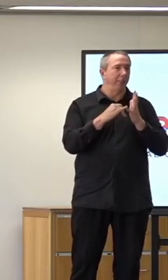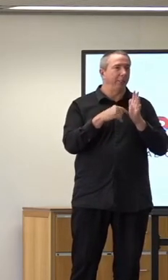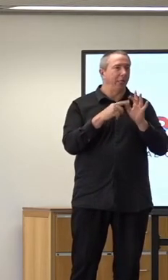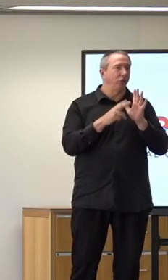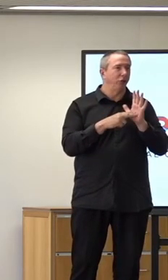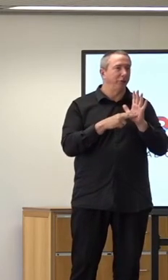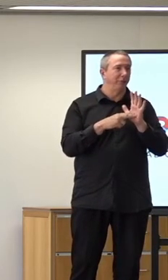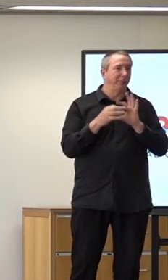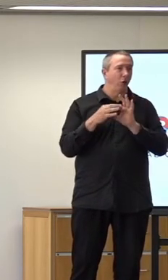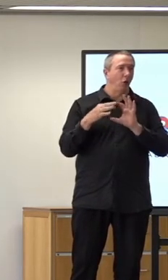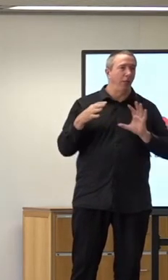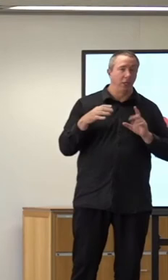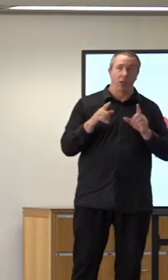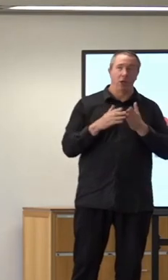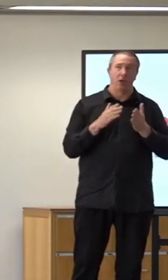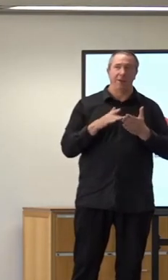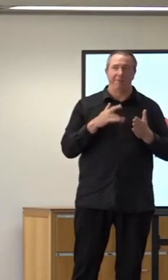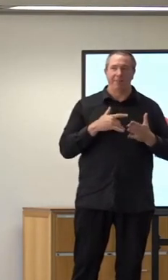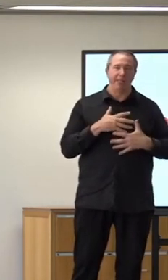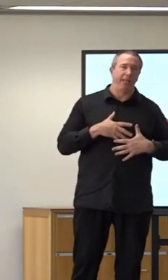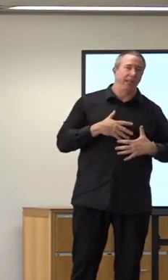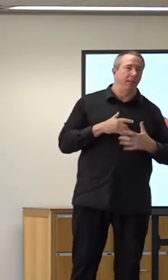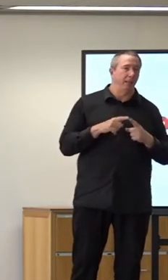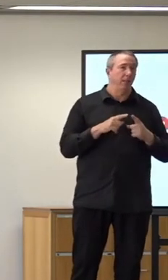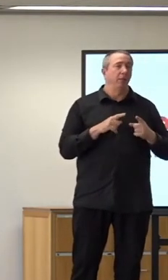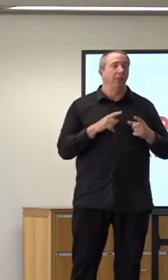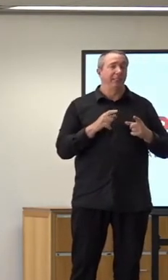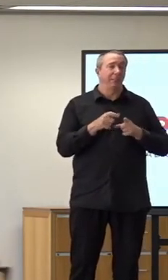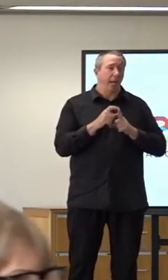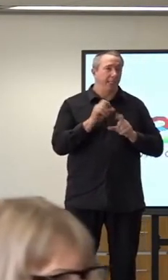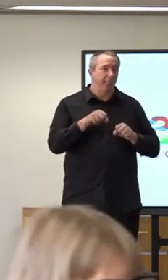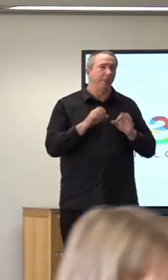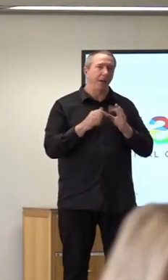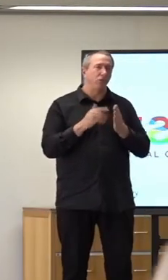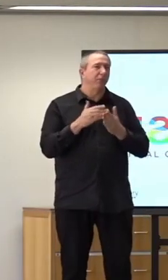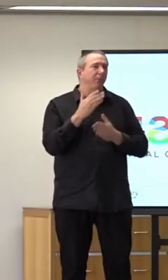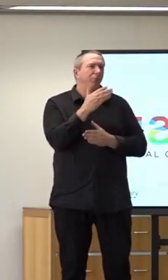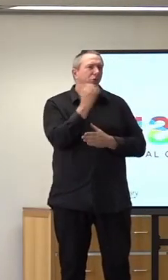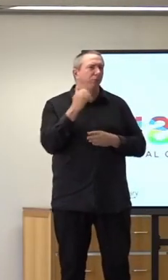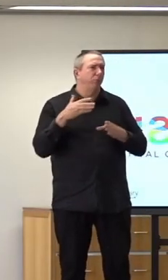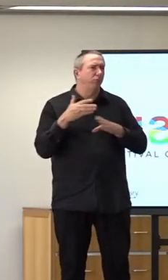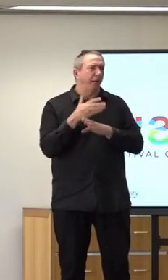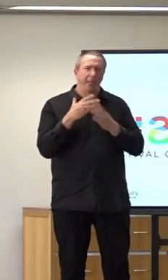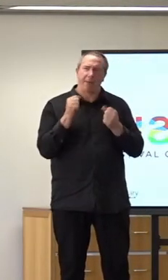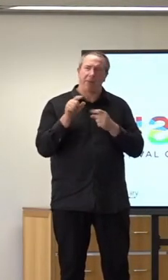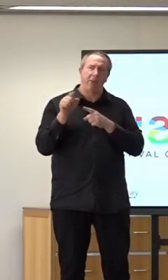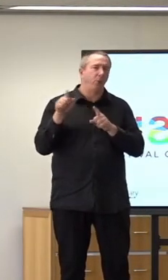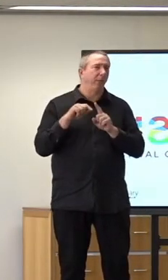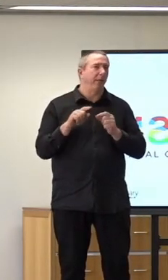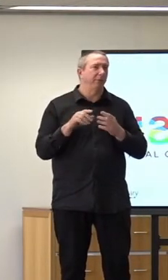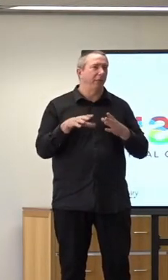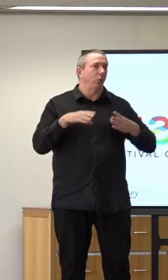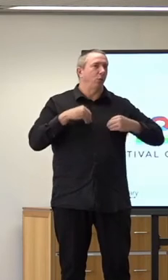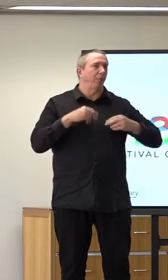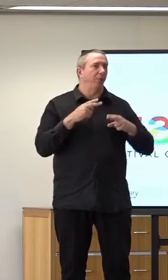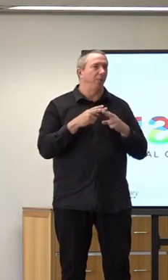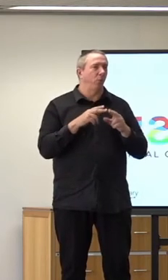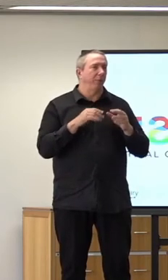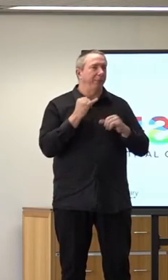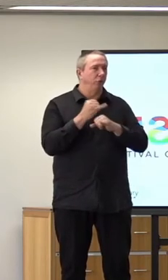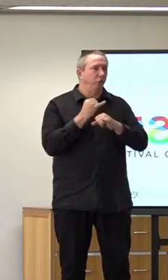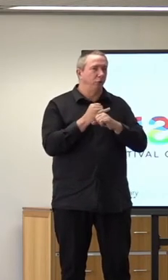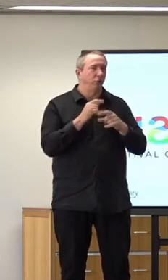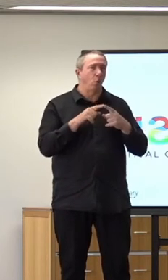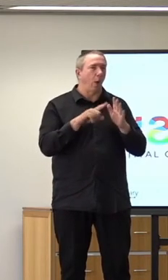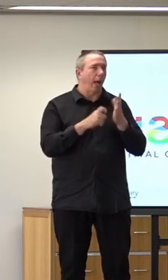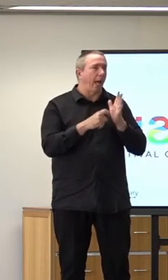that, you know, takes us on this uncomfortable journey, although it is, but there's some really beautiful practices that we can adopt as institutions, as artists in